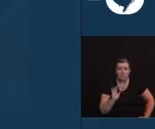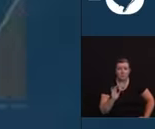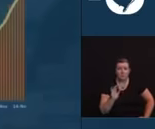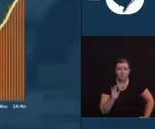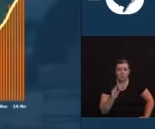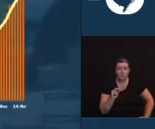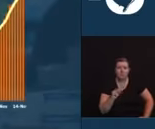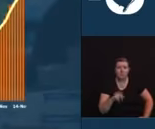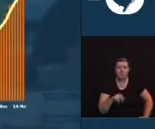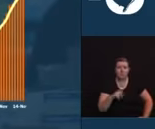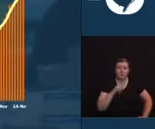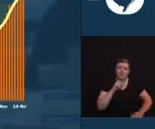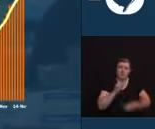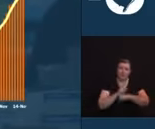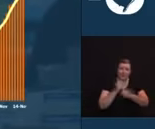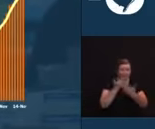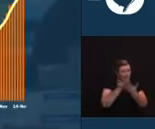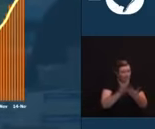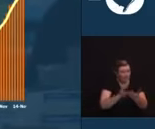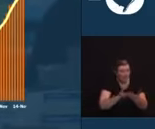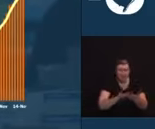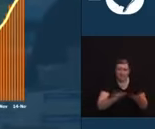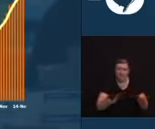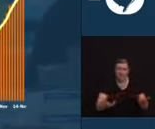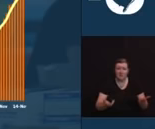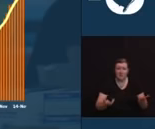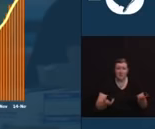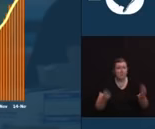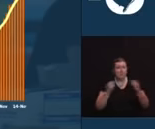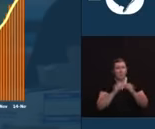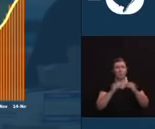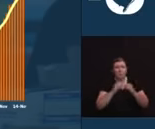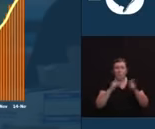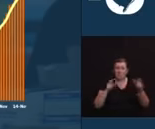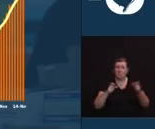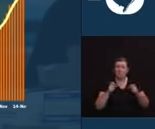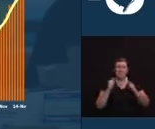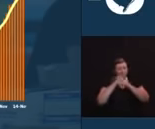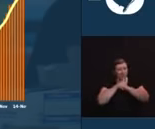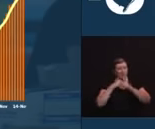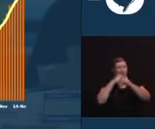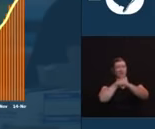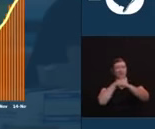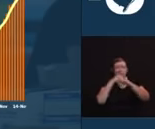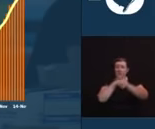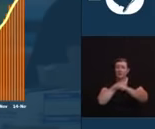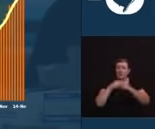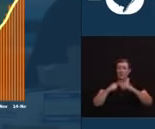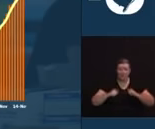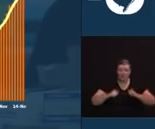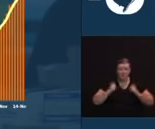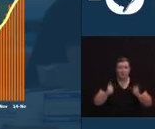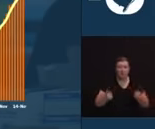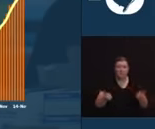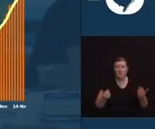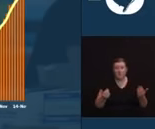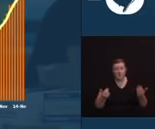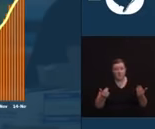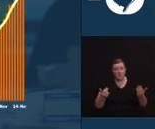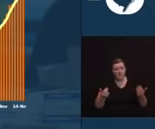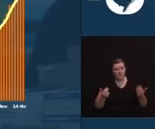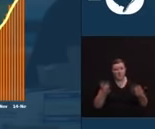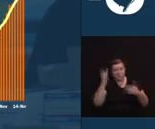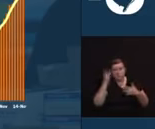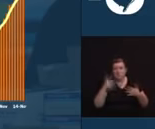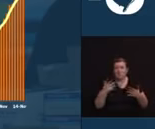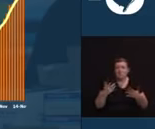cold facts. More and more people are fighting for their lives against COVID-19 as we sit here, and we are now seeing an increase in the numbers of